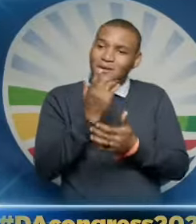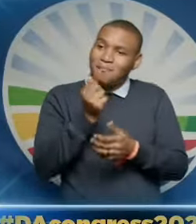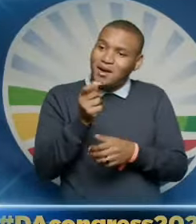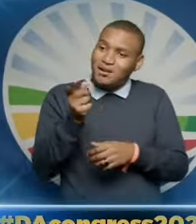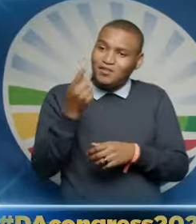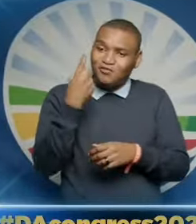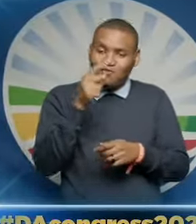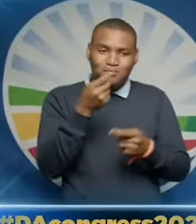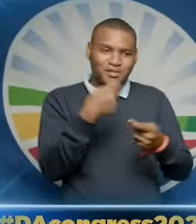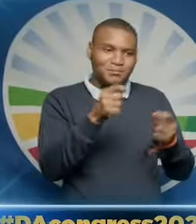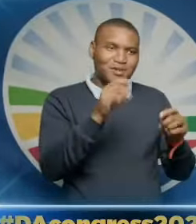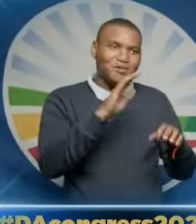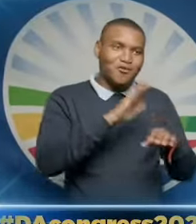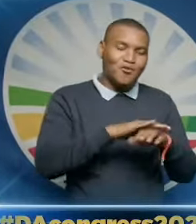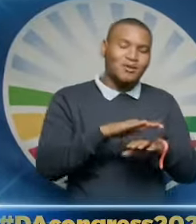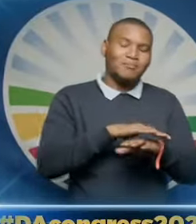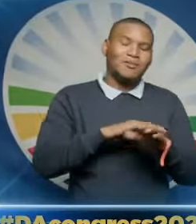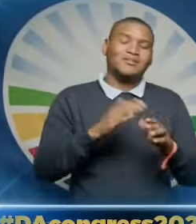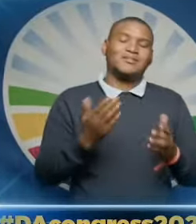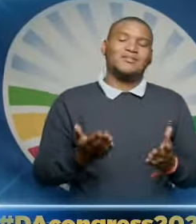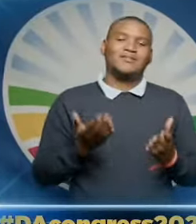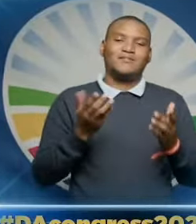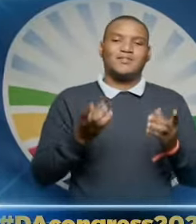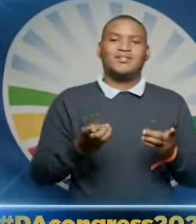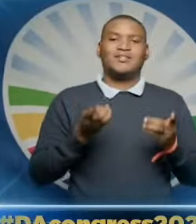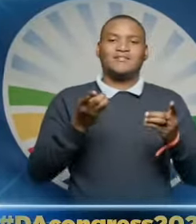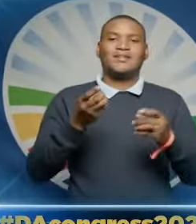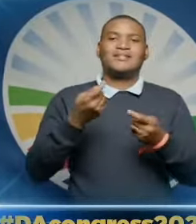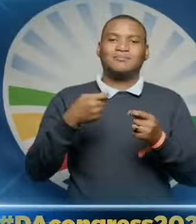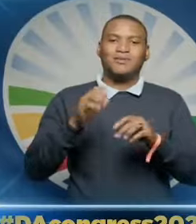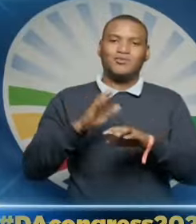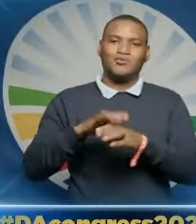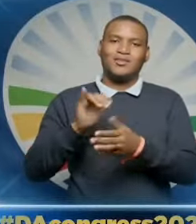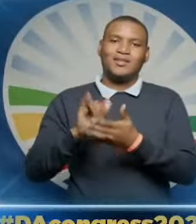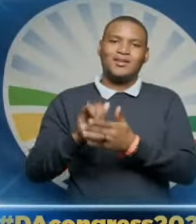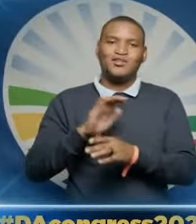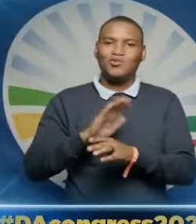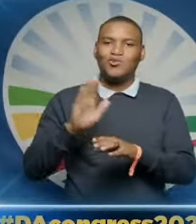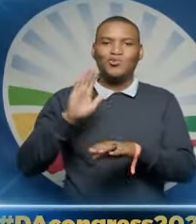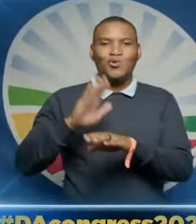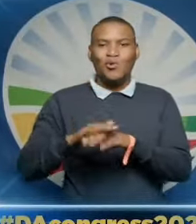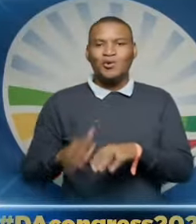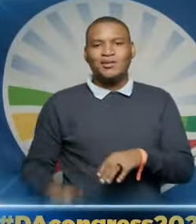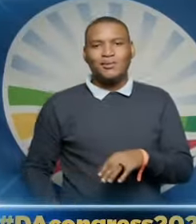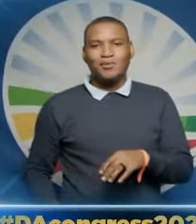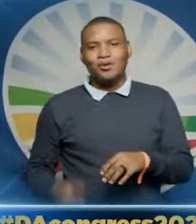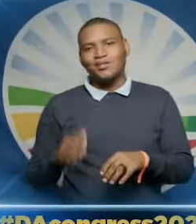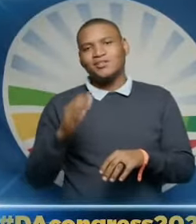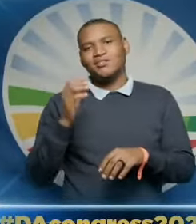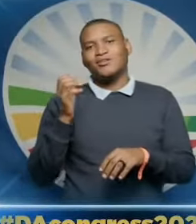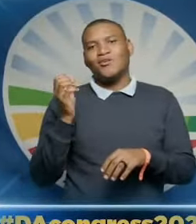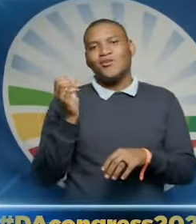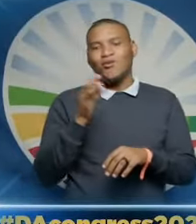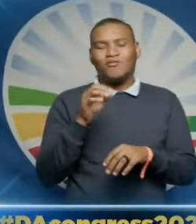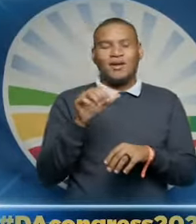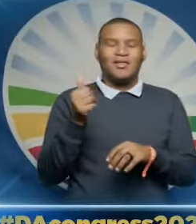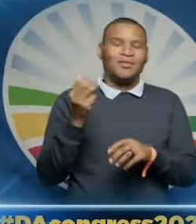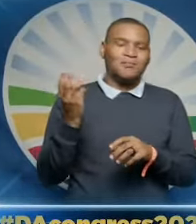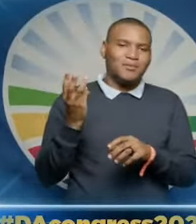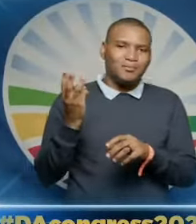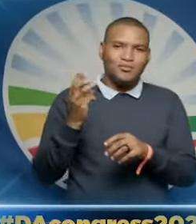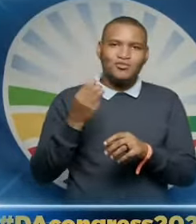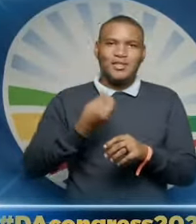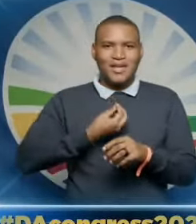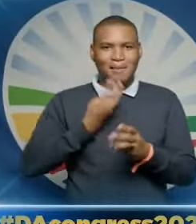meant to be spent on basic service delivery is spent on that and not in the fat pockets and the stomachs of the current ruling party. So young people have got